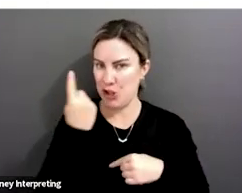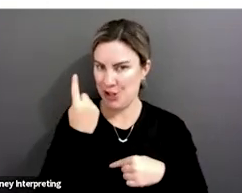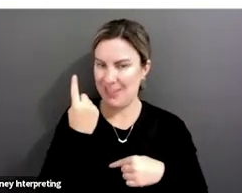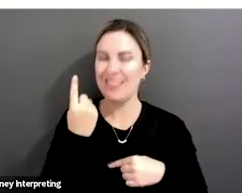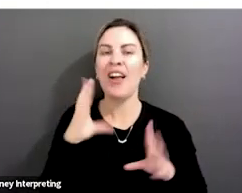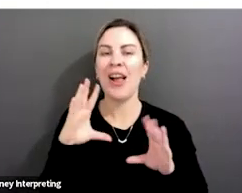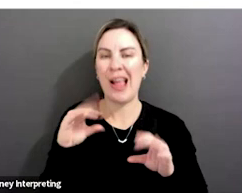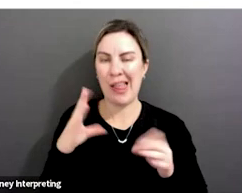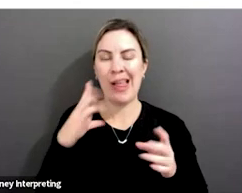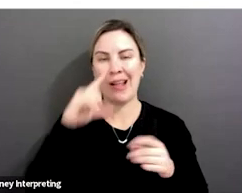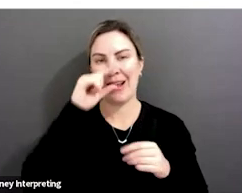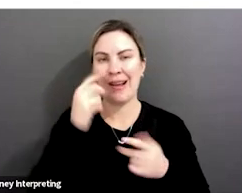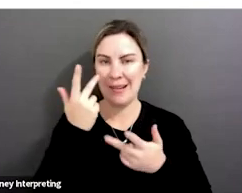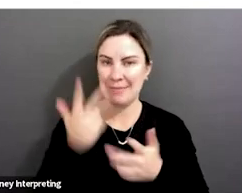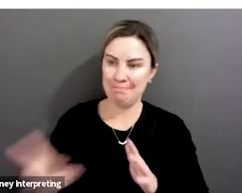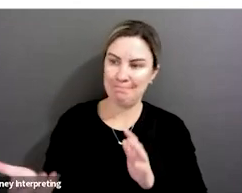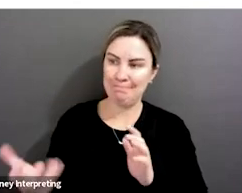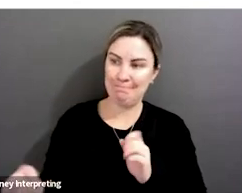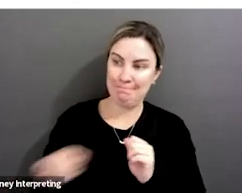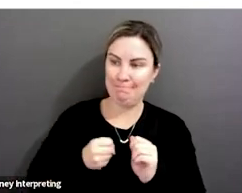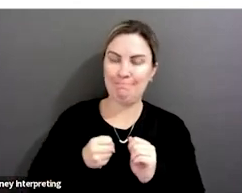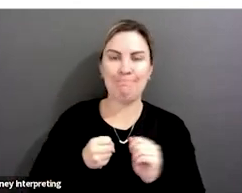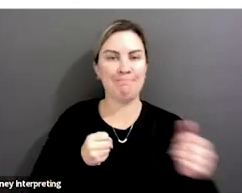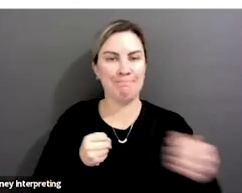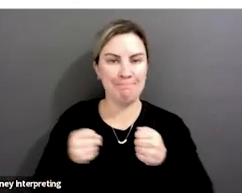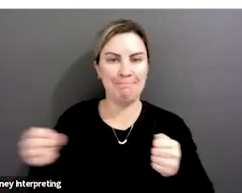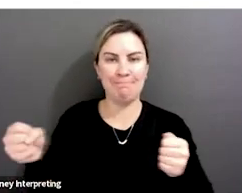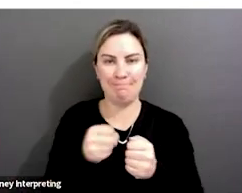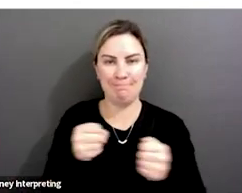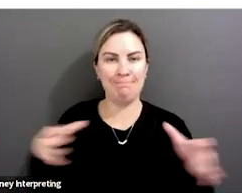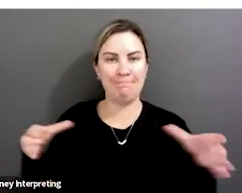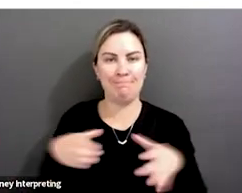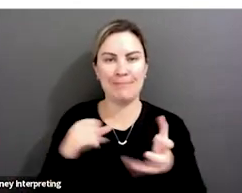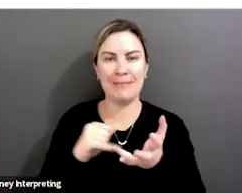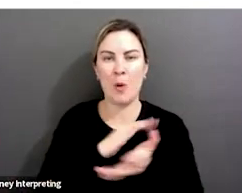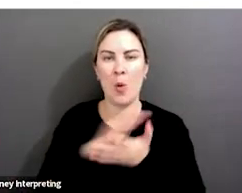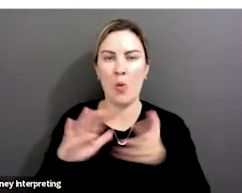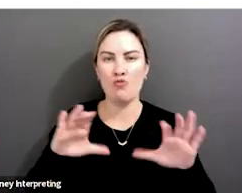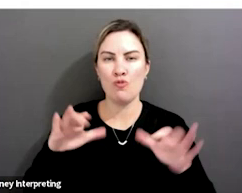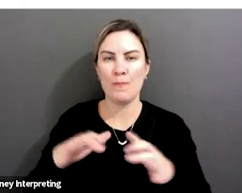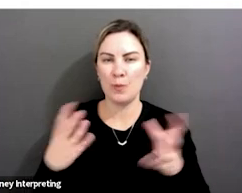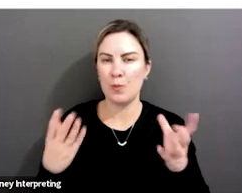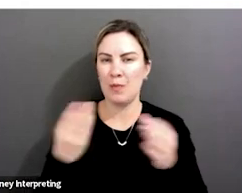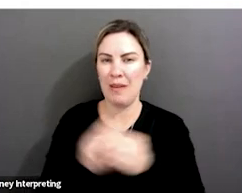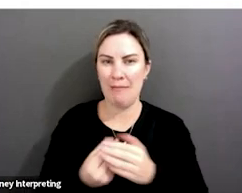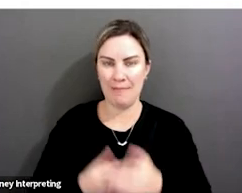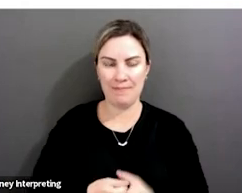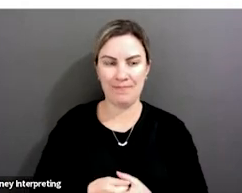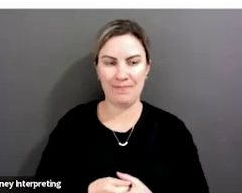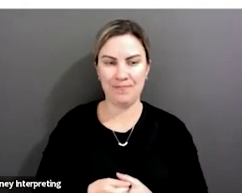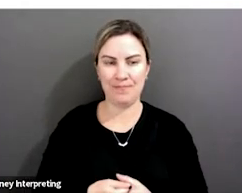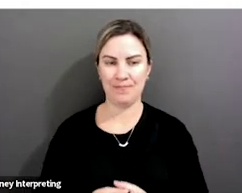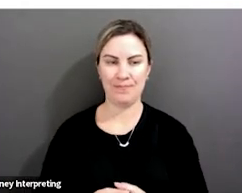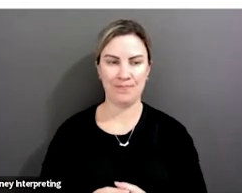and then also bringing people from multiple stakeholder groups together. So I'll flick over to my